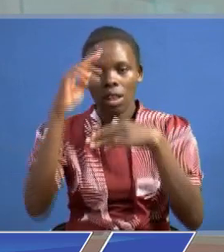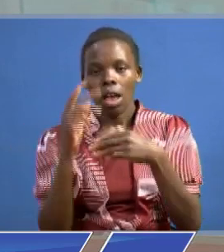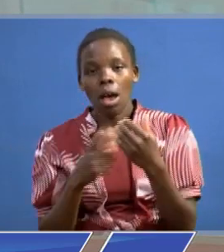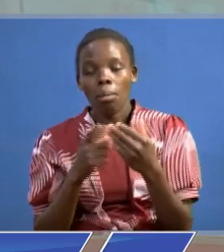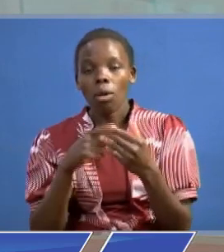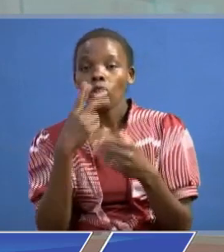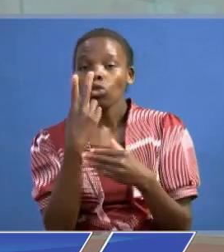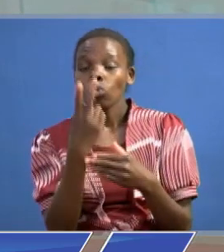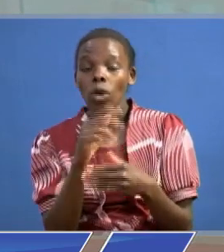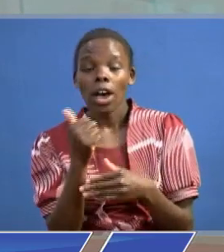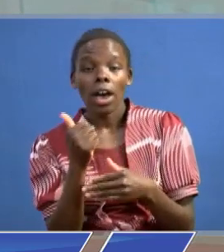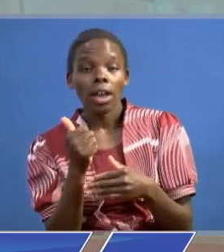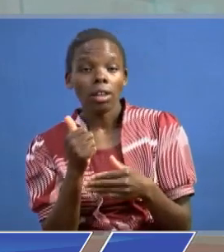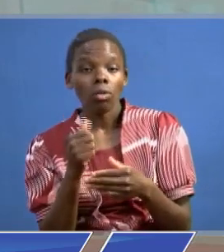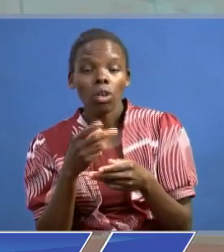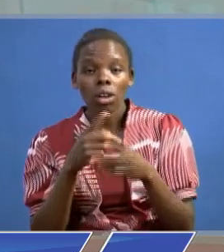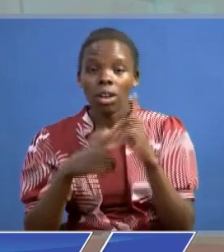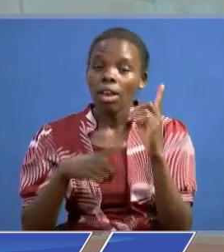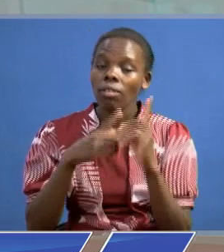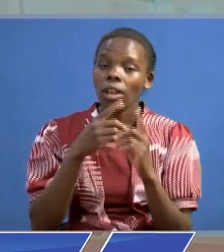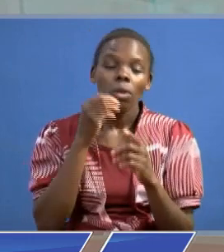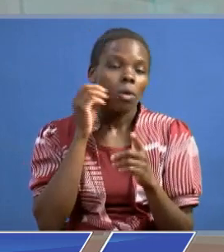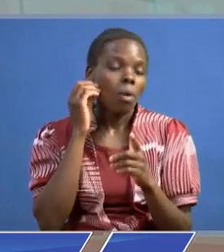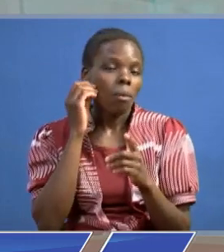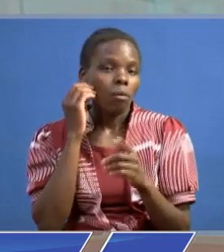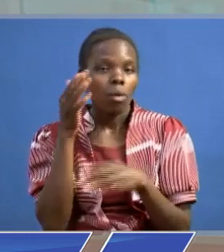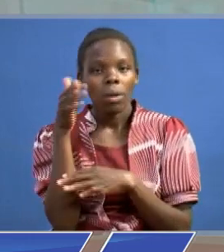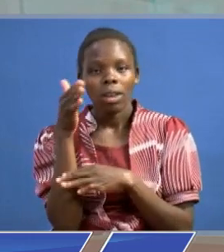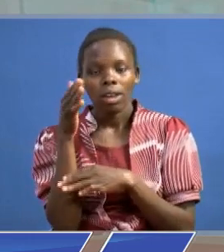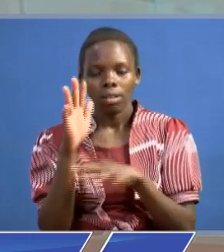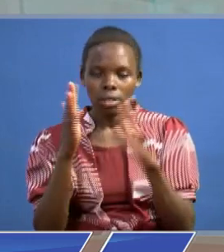were traveling home for the Madaraka Day celebrations.